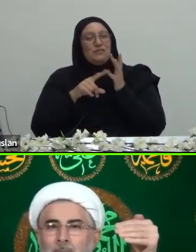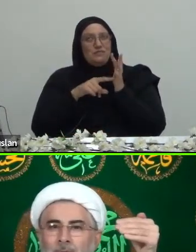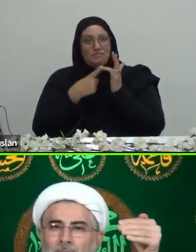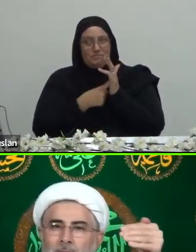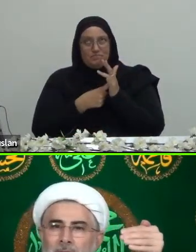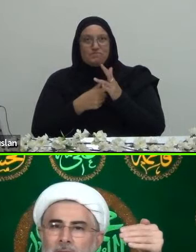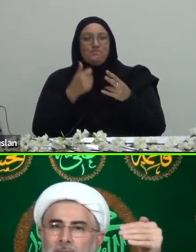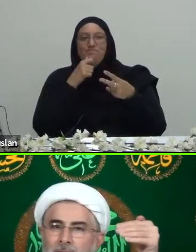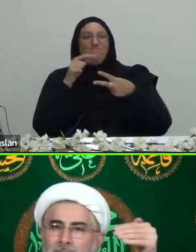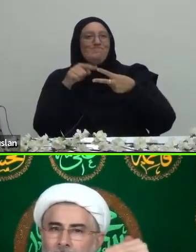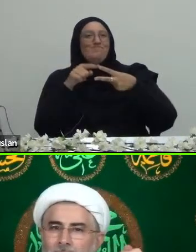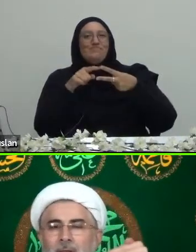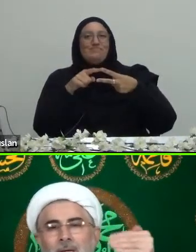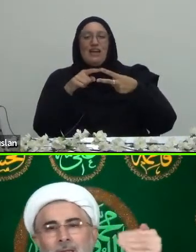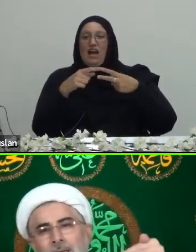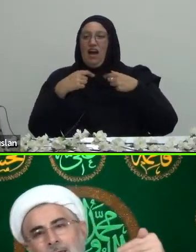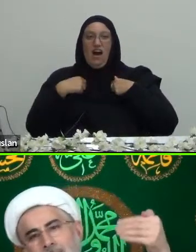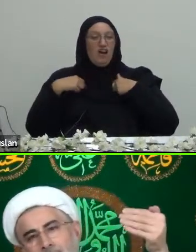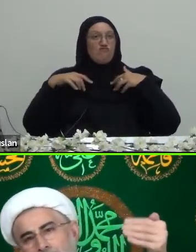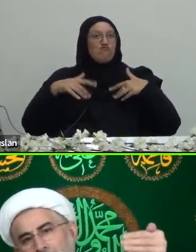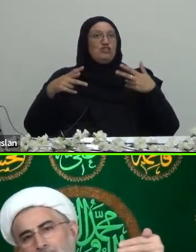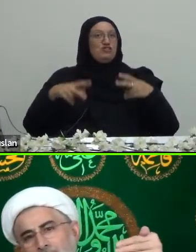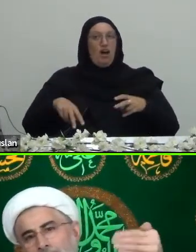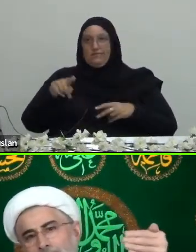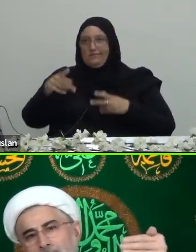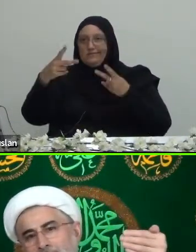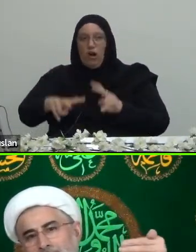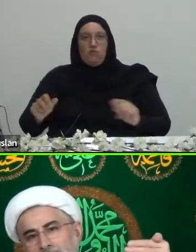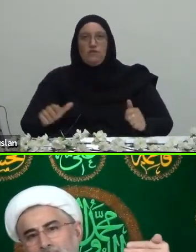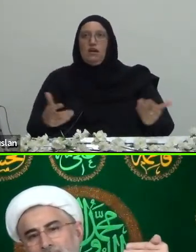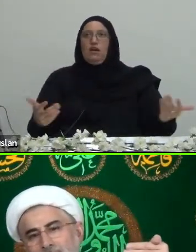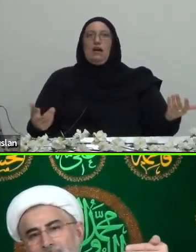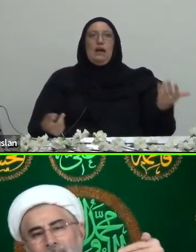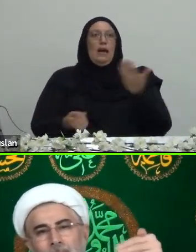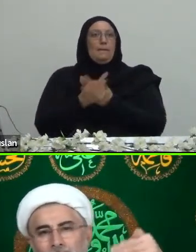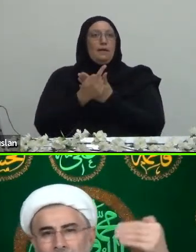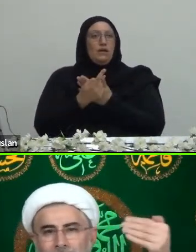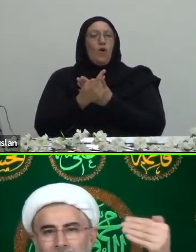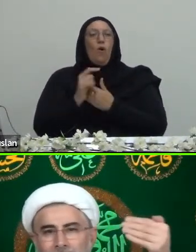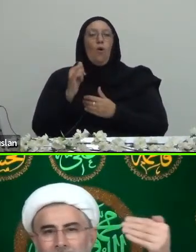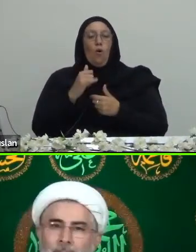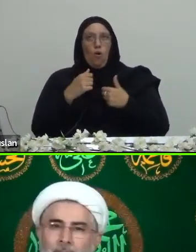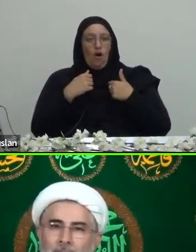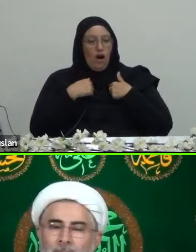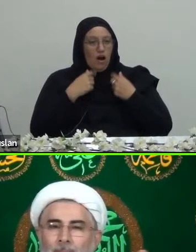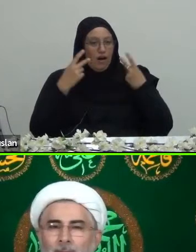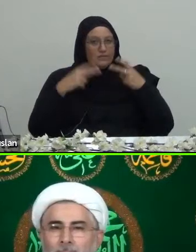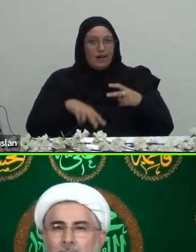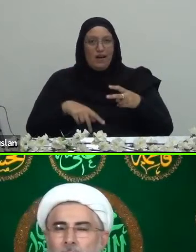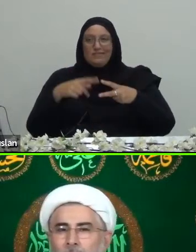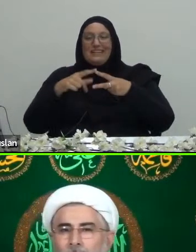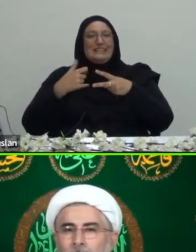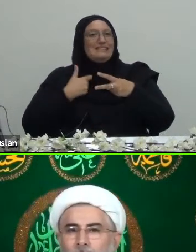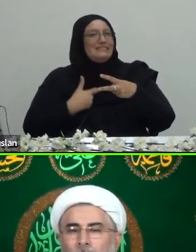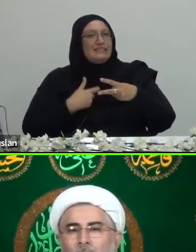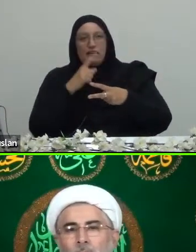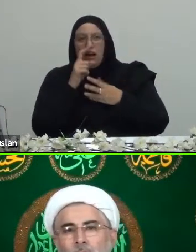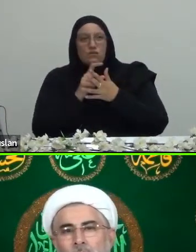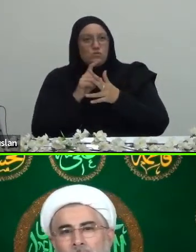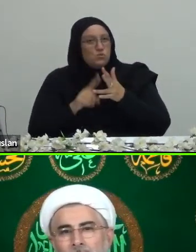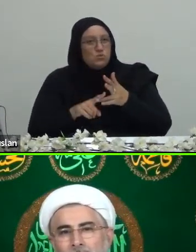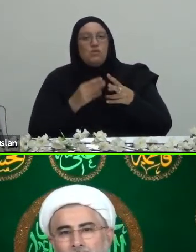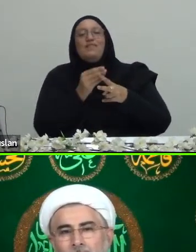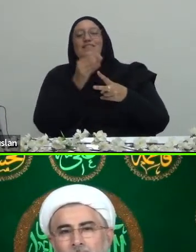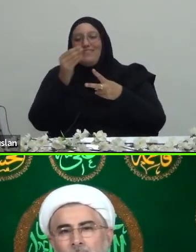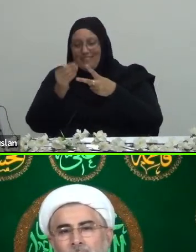example, predeceases me, then or happens that he is not available, then the second person. So the one who